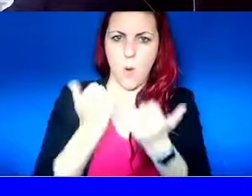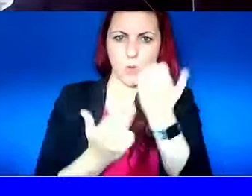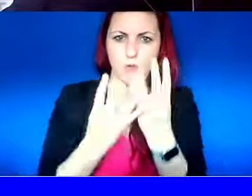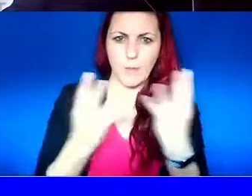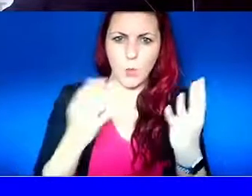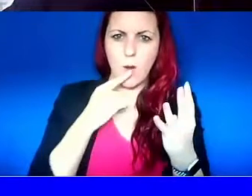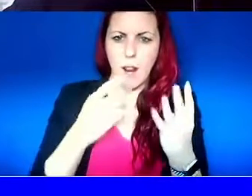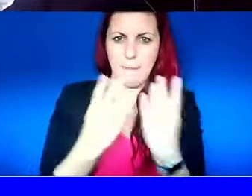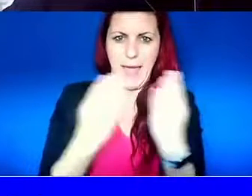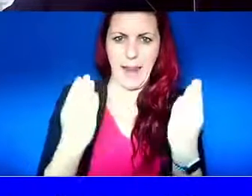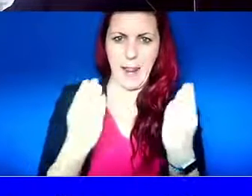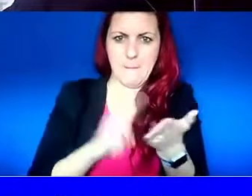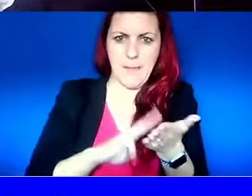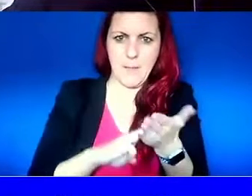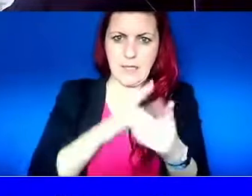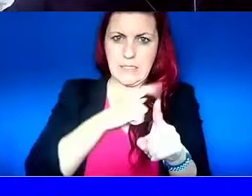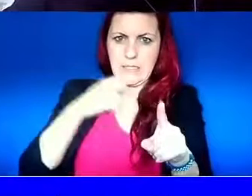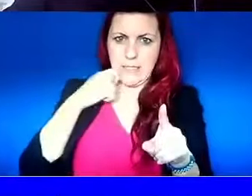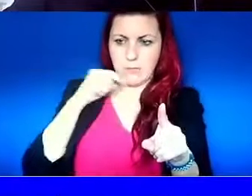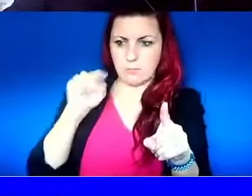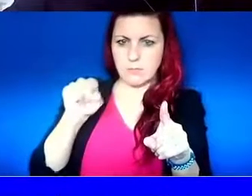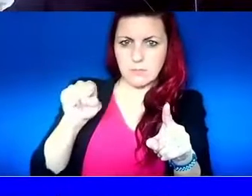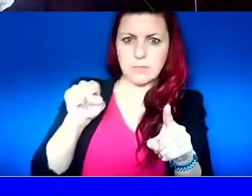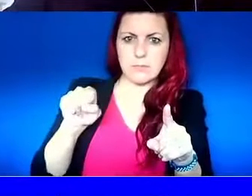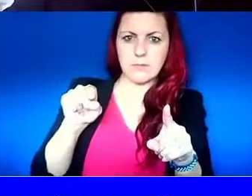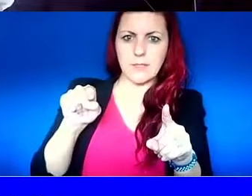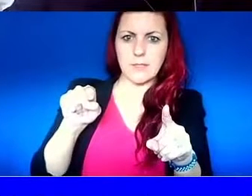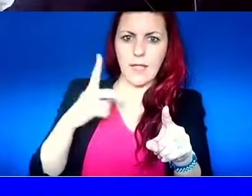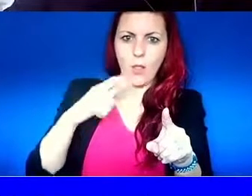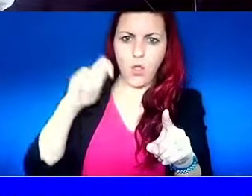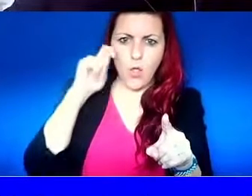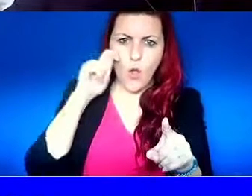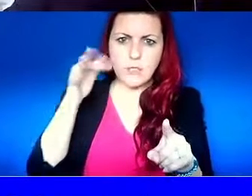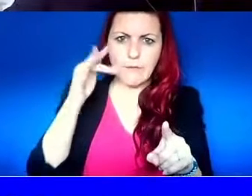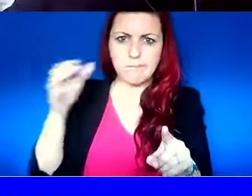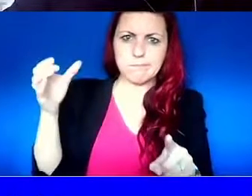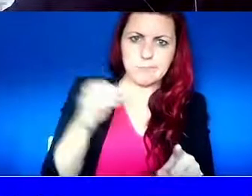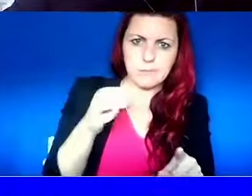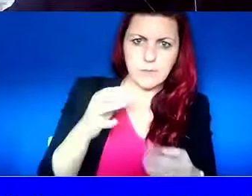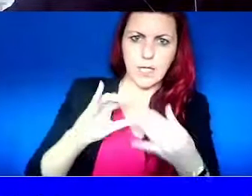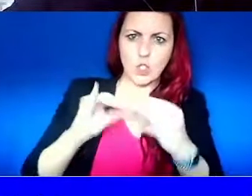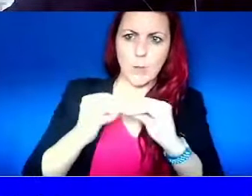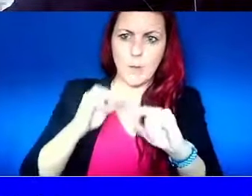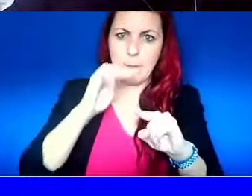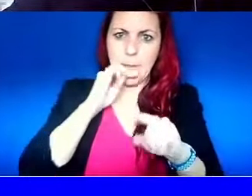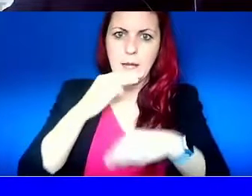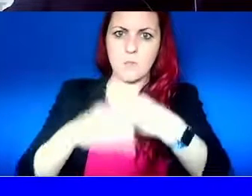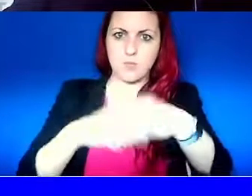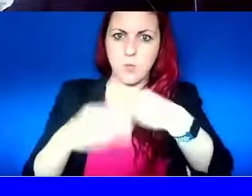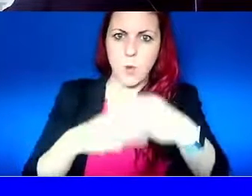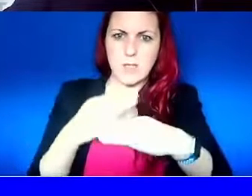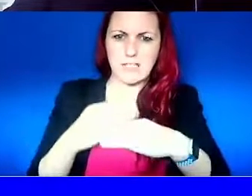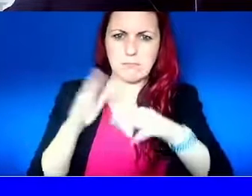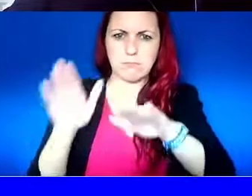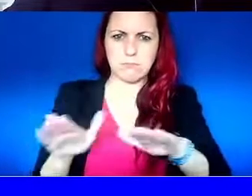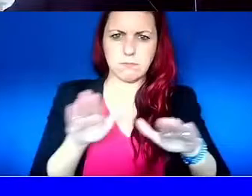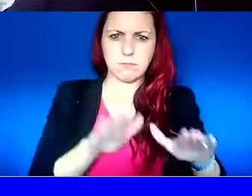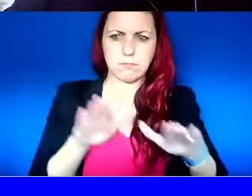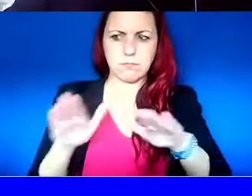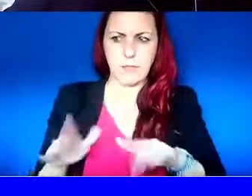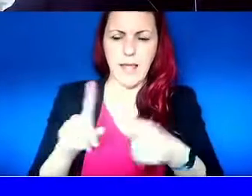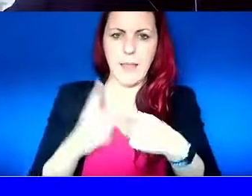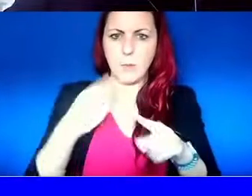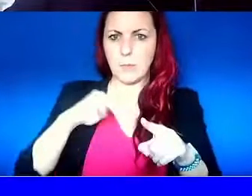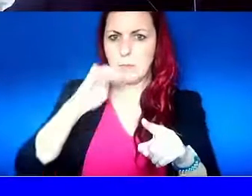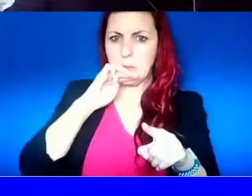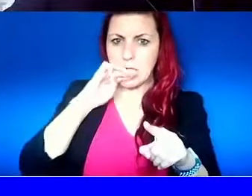about how he thought that involving interpreters would mean that the process would be quite slow and that would mean